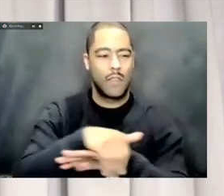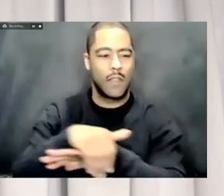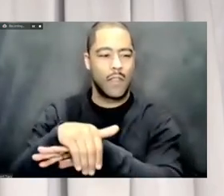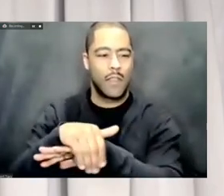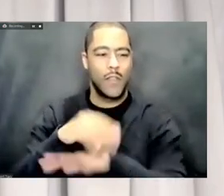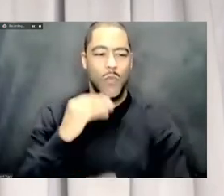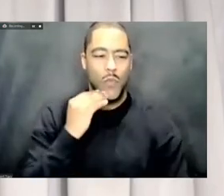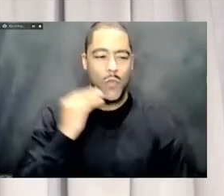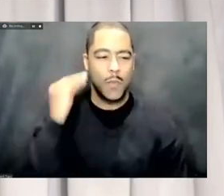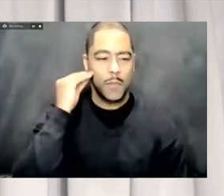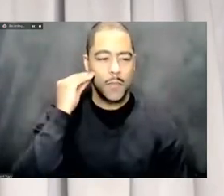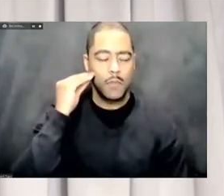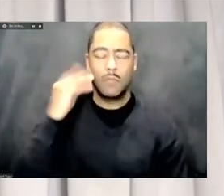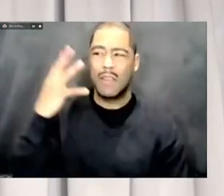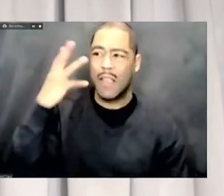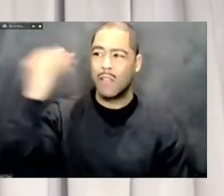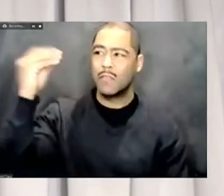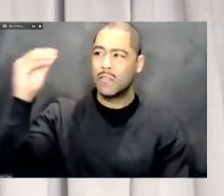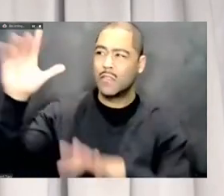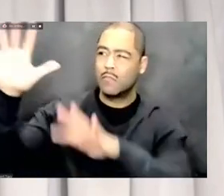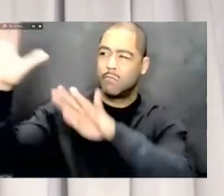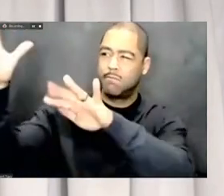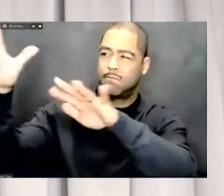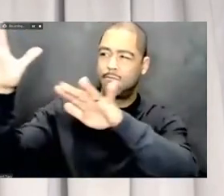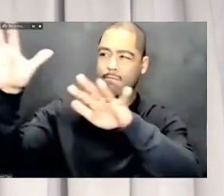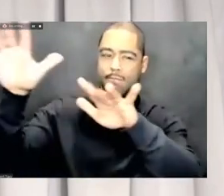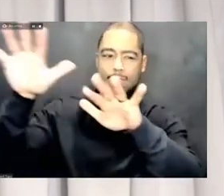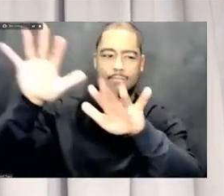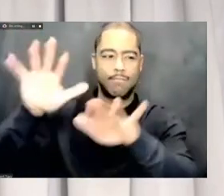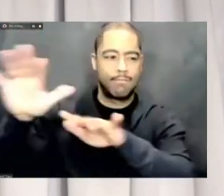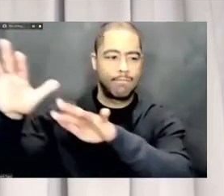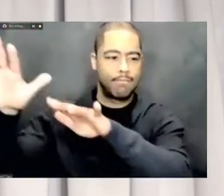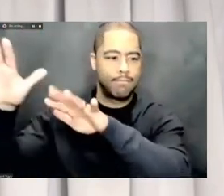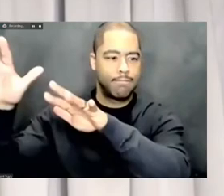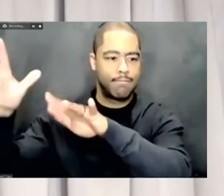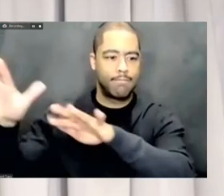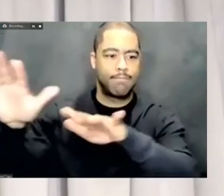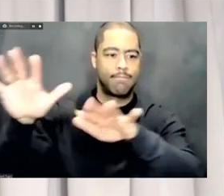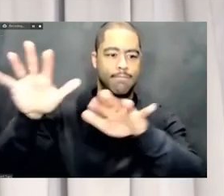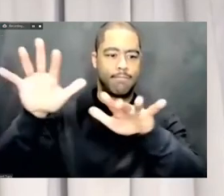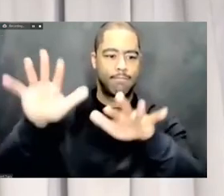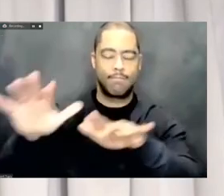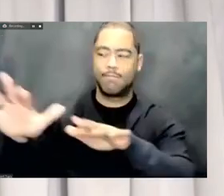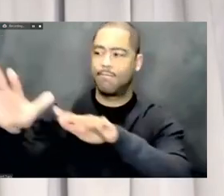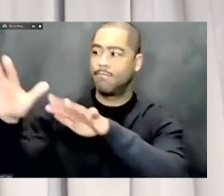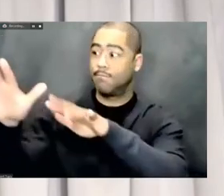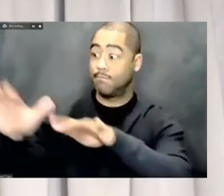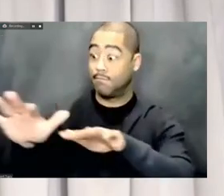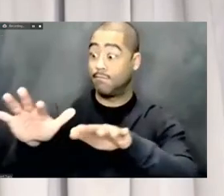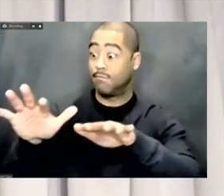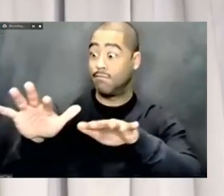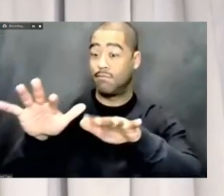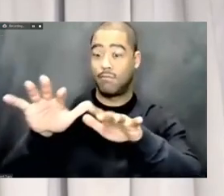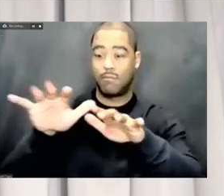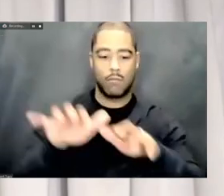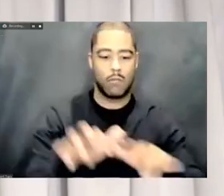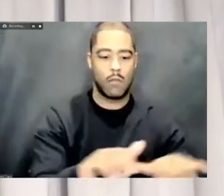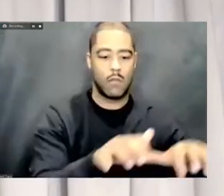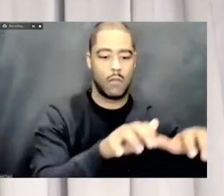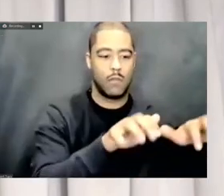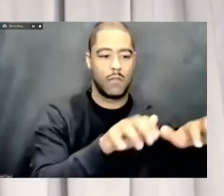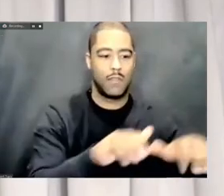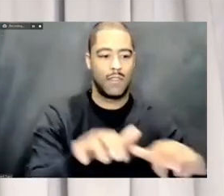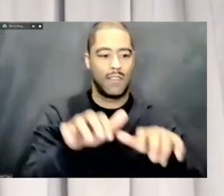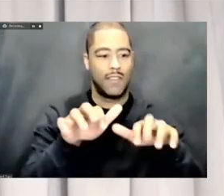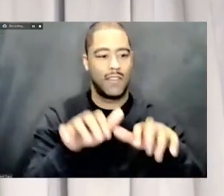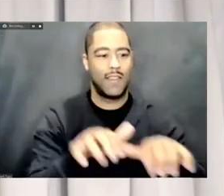parlor, the tinkling piano, our guide. So now it is